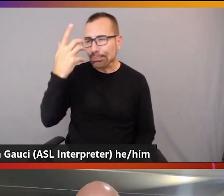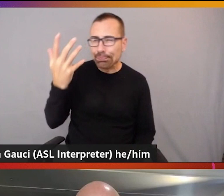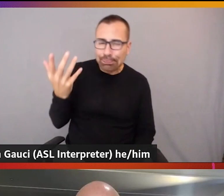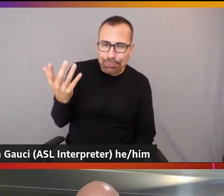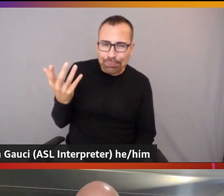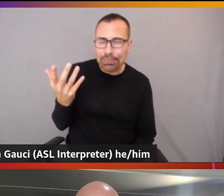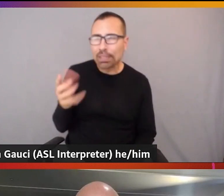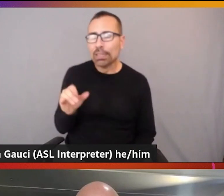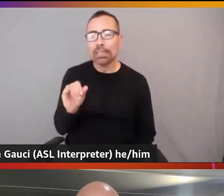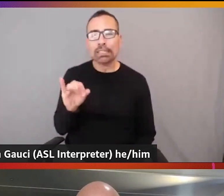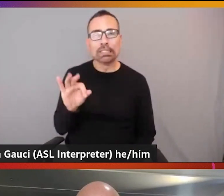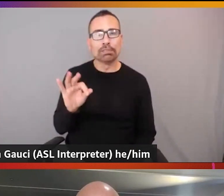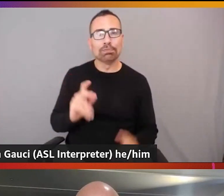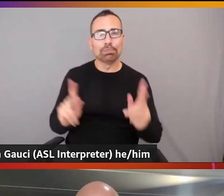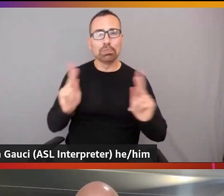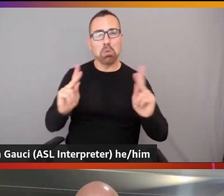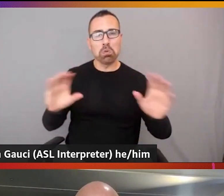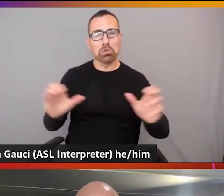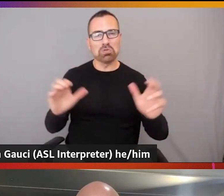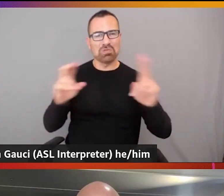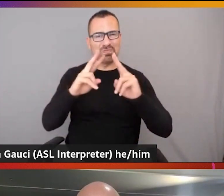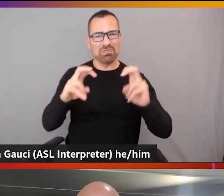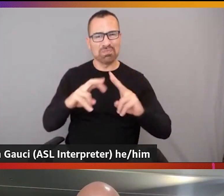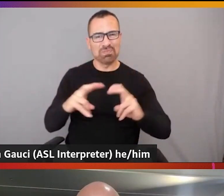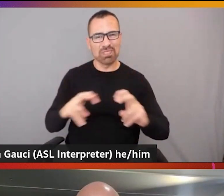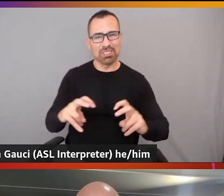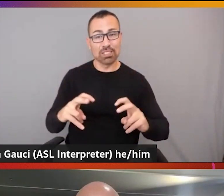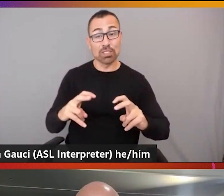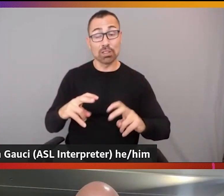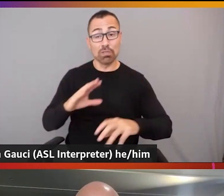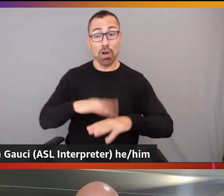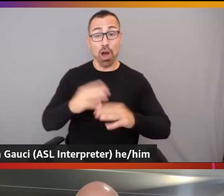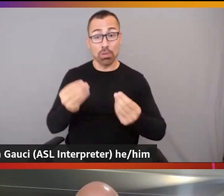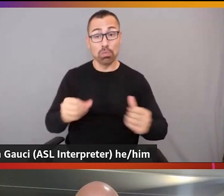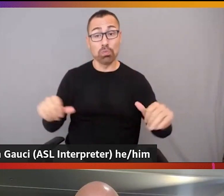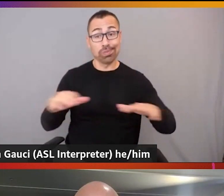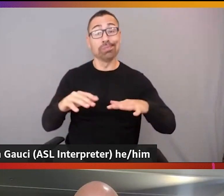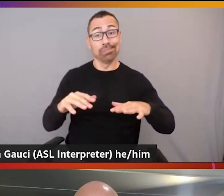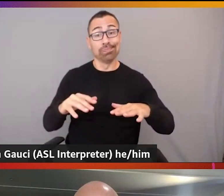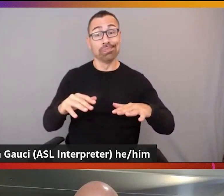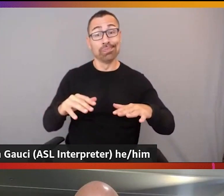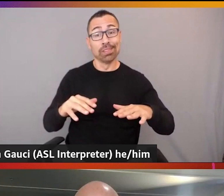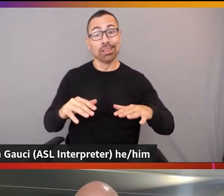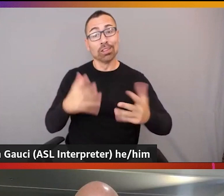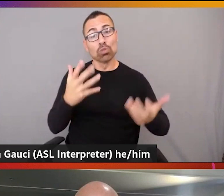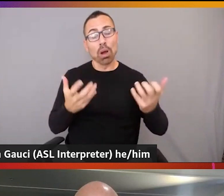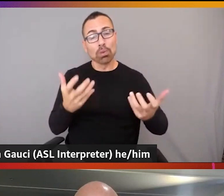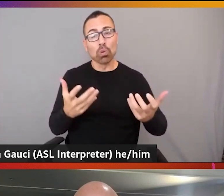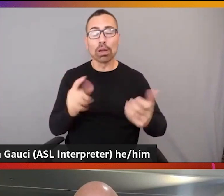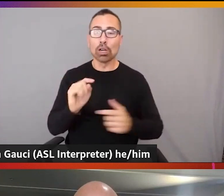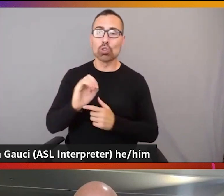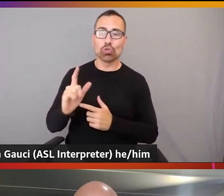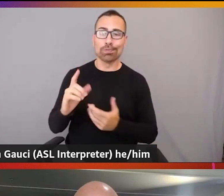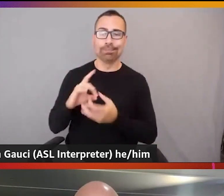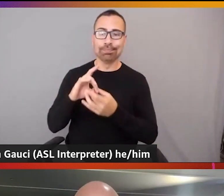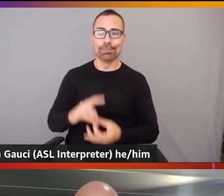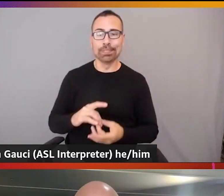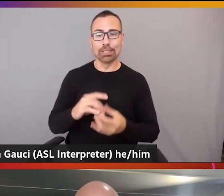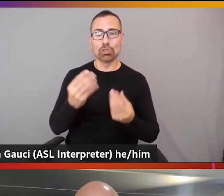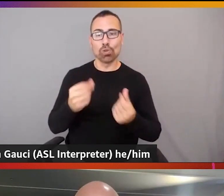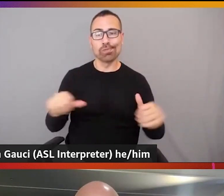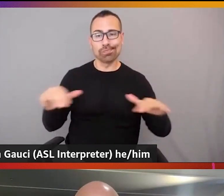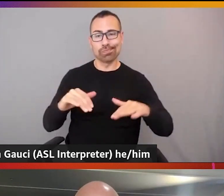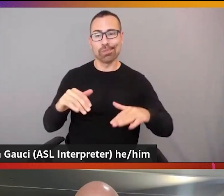if people are doing an analysis of on-premises systems, you probably want an on-premises tool. So that's where we launched